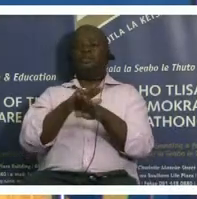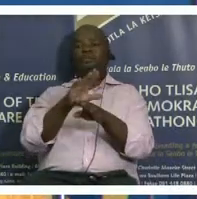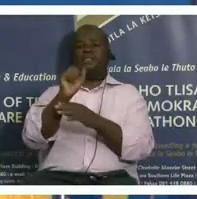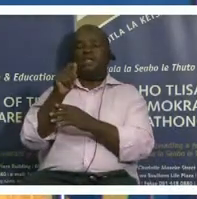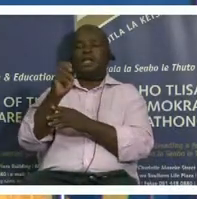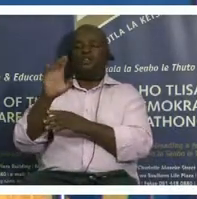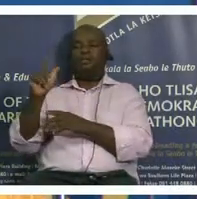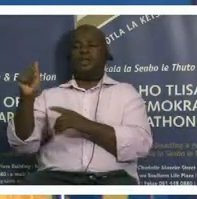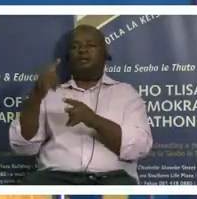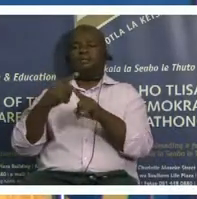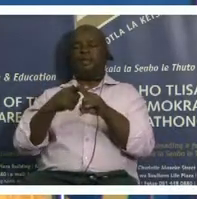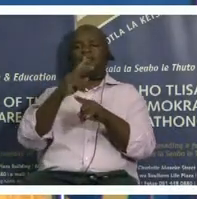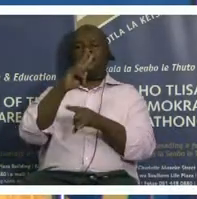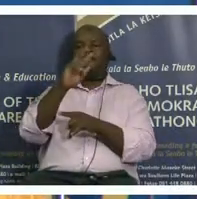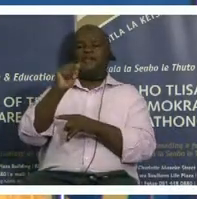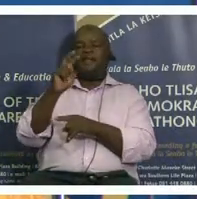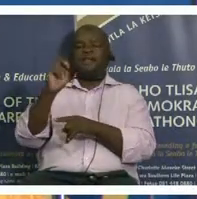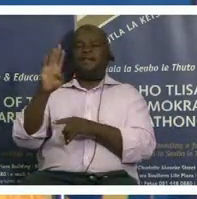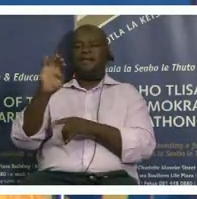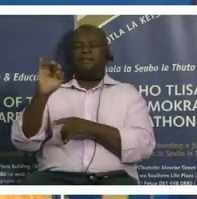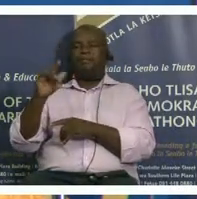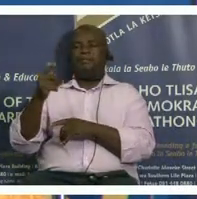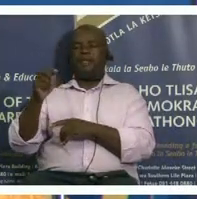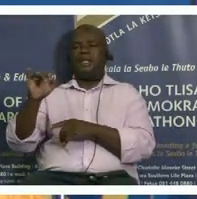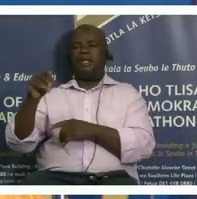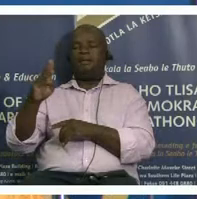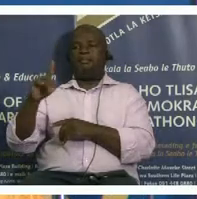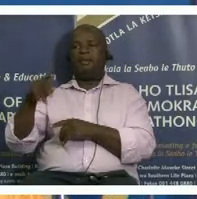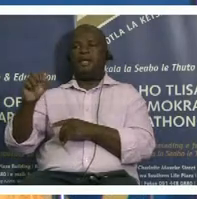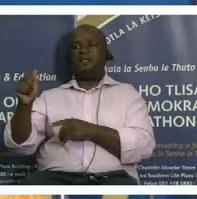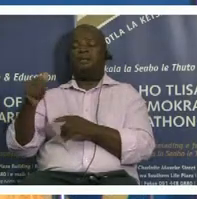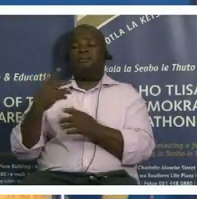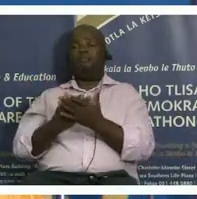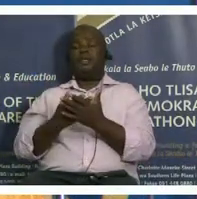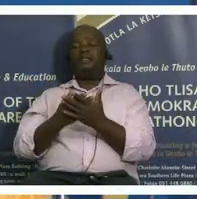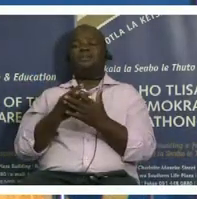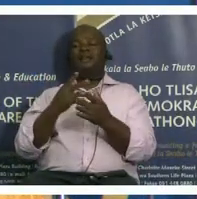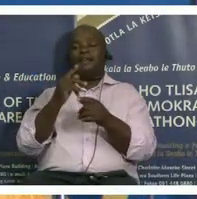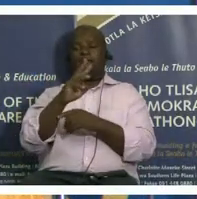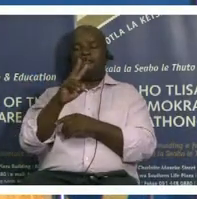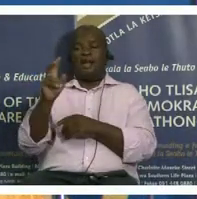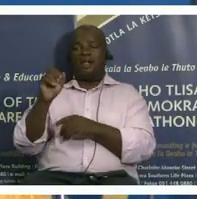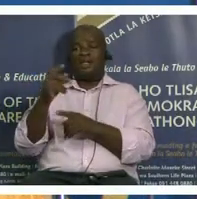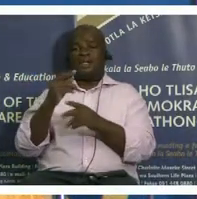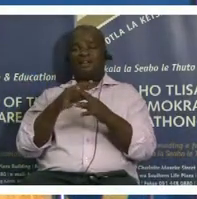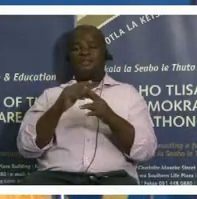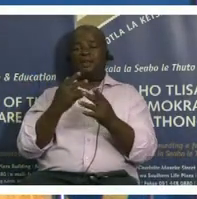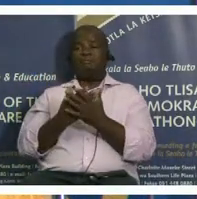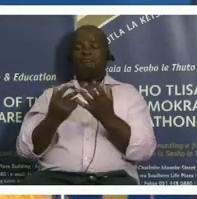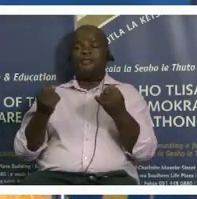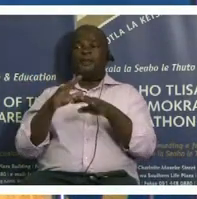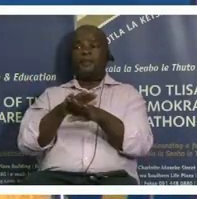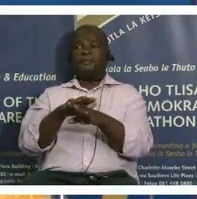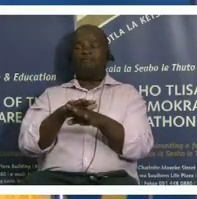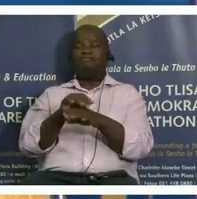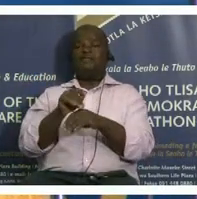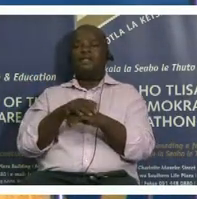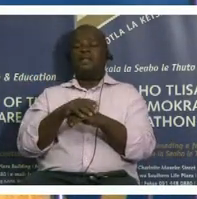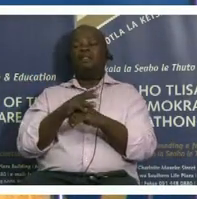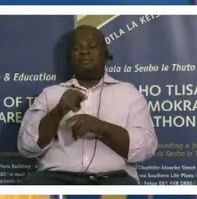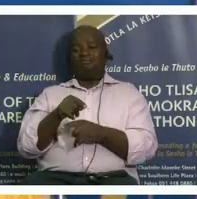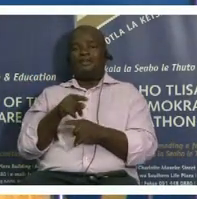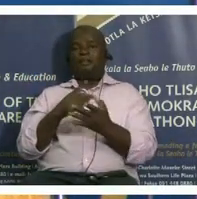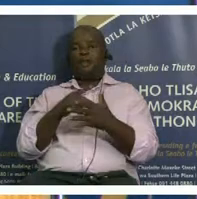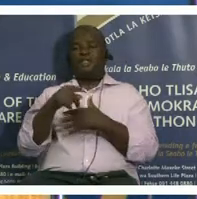Van der Bijl Park as part of the envisaged Vaal River city region between two towns. This project